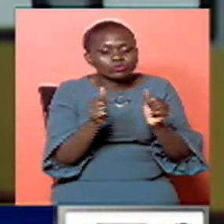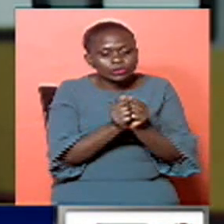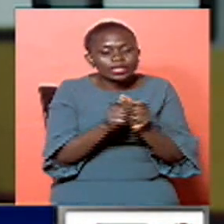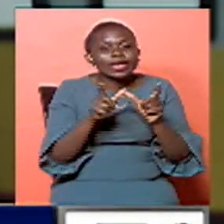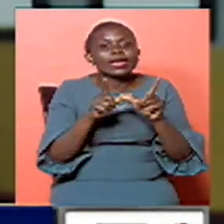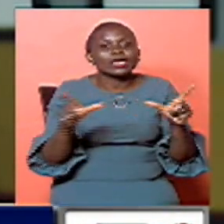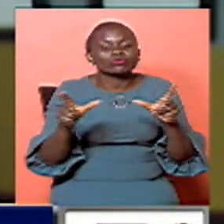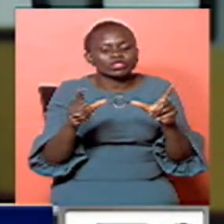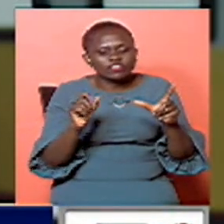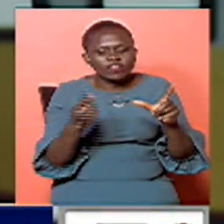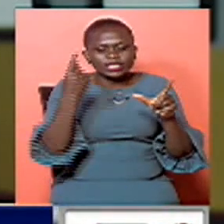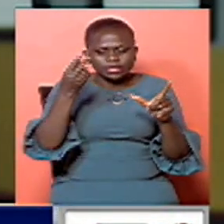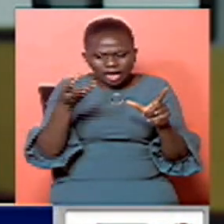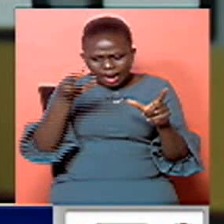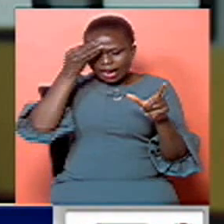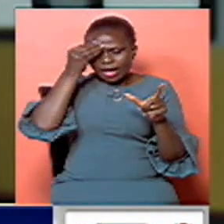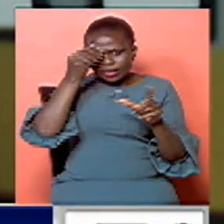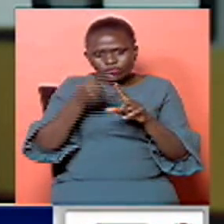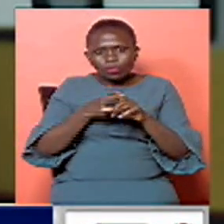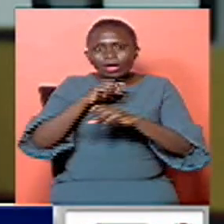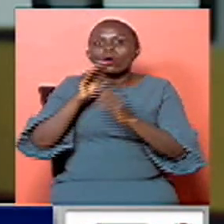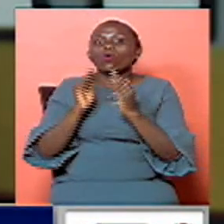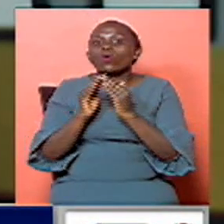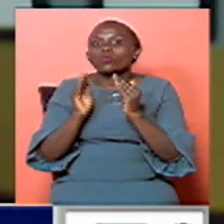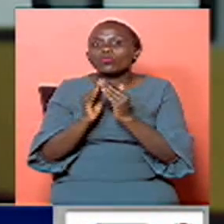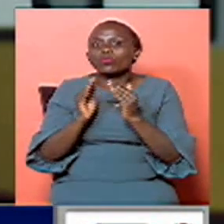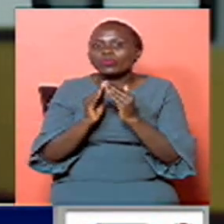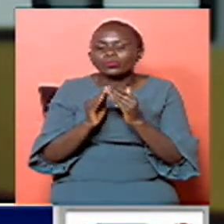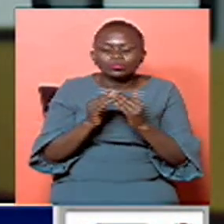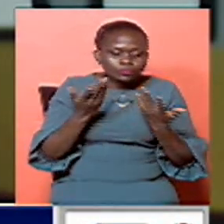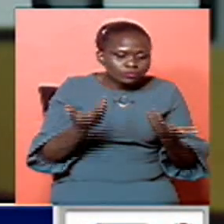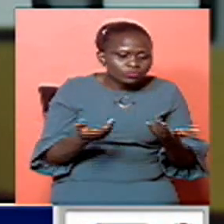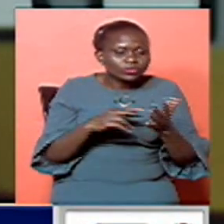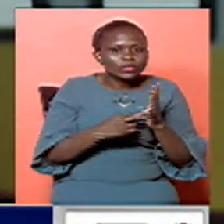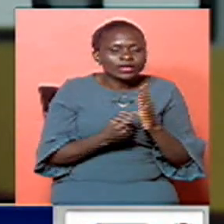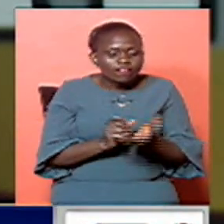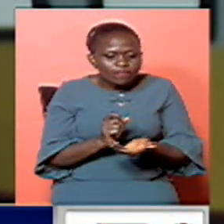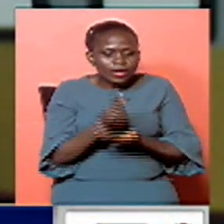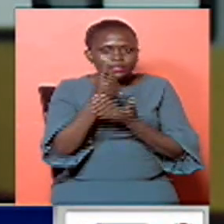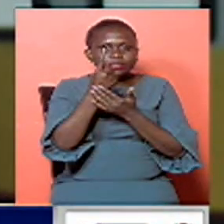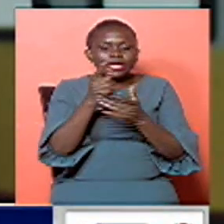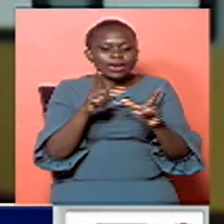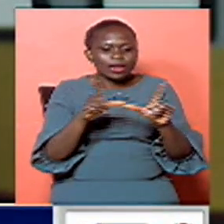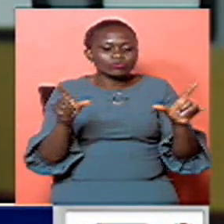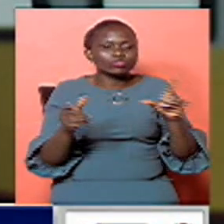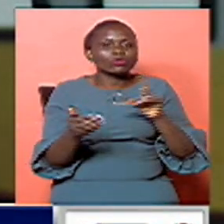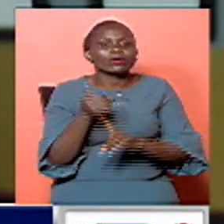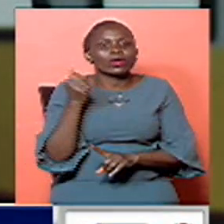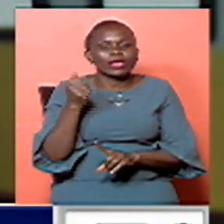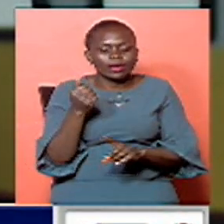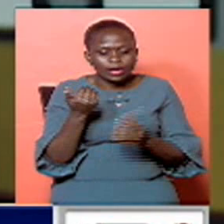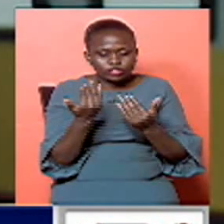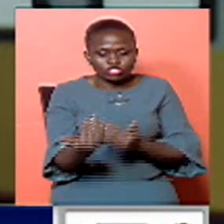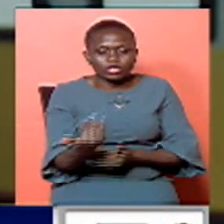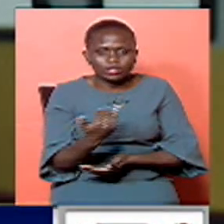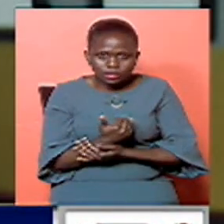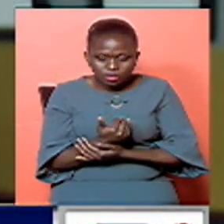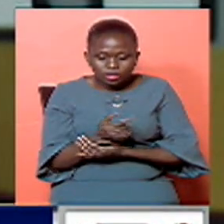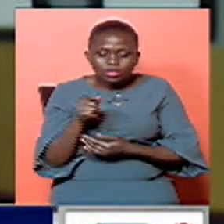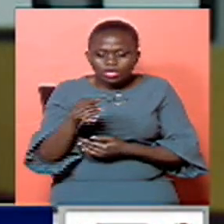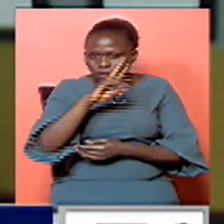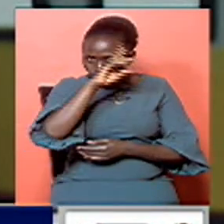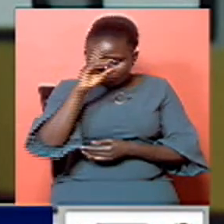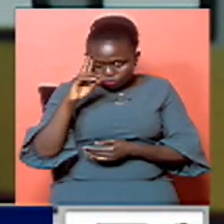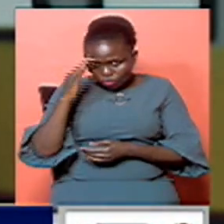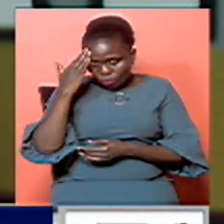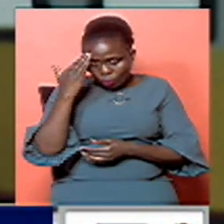language that they learn first, and in the scientific we call it the first language that you acquire as a child. And that's the